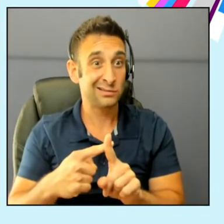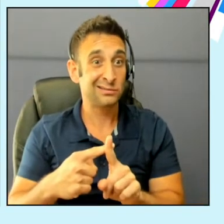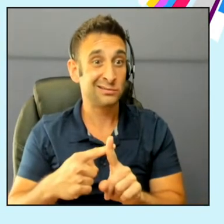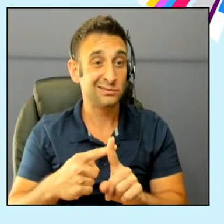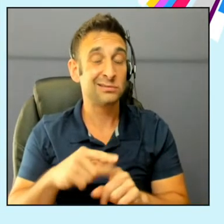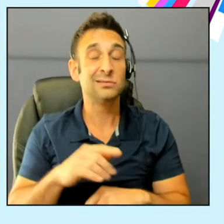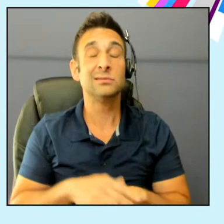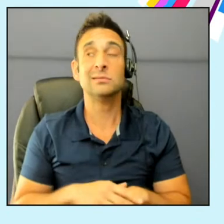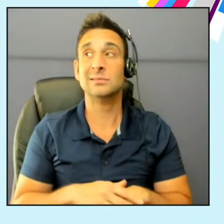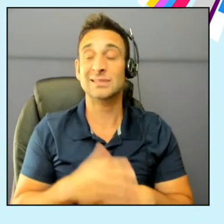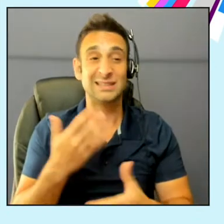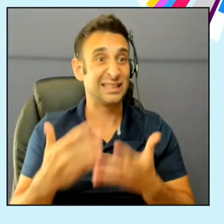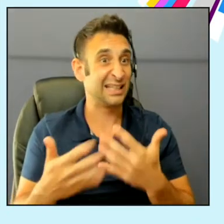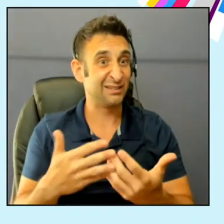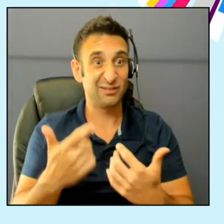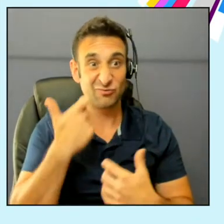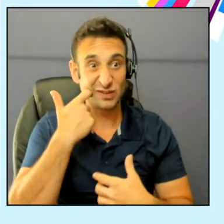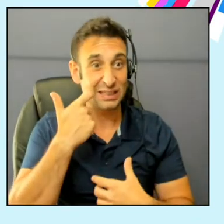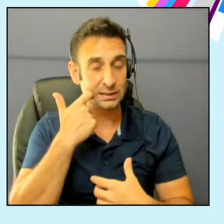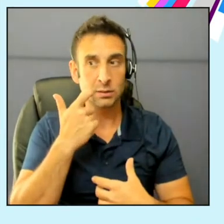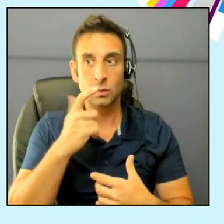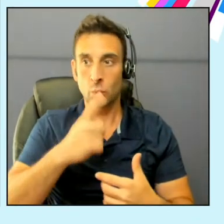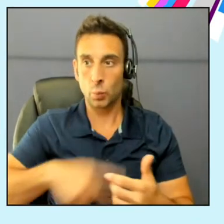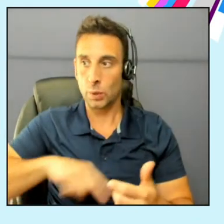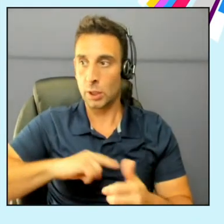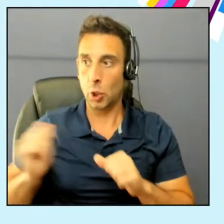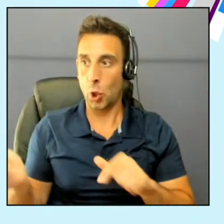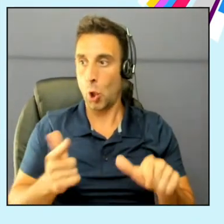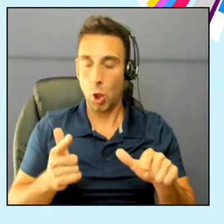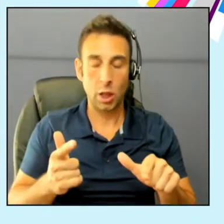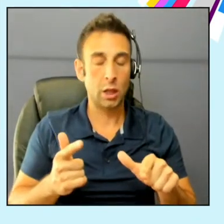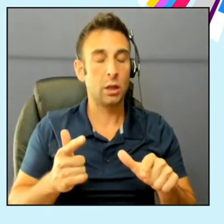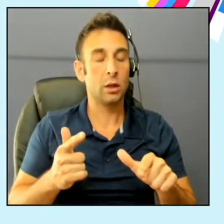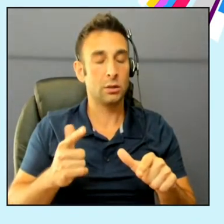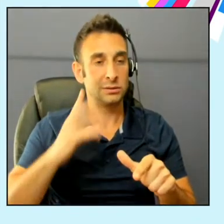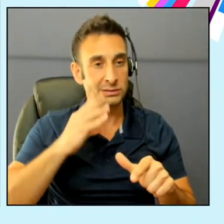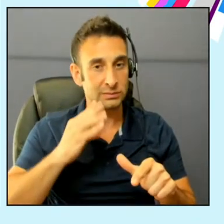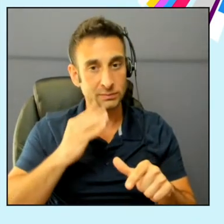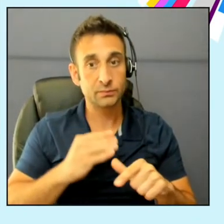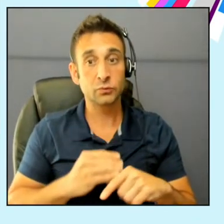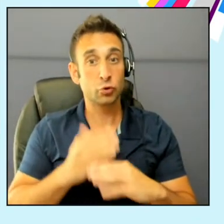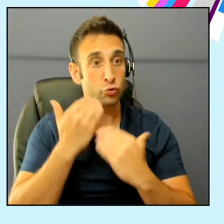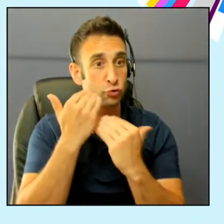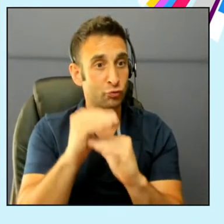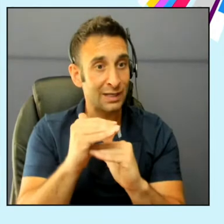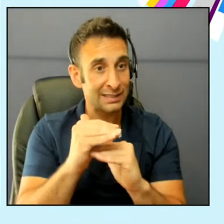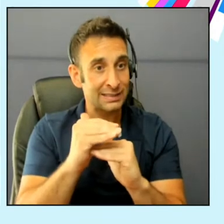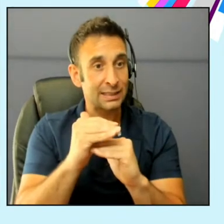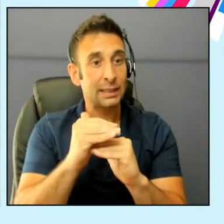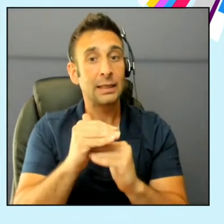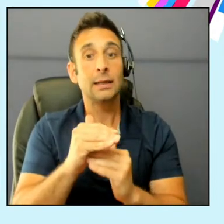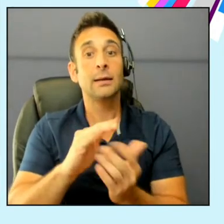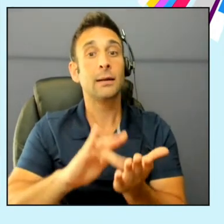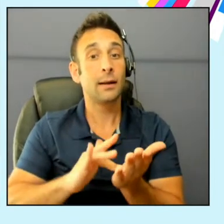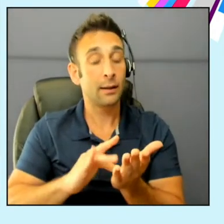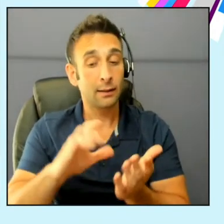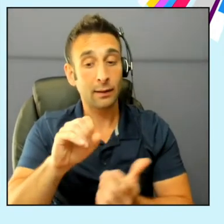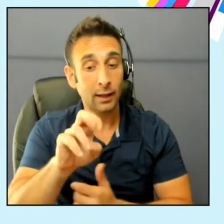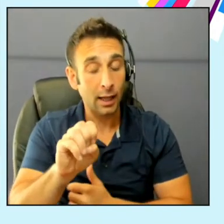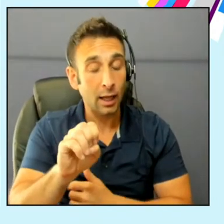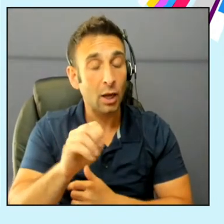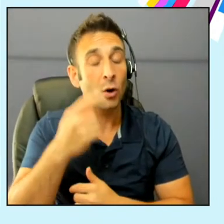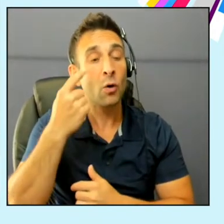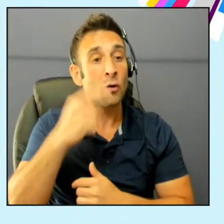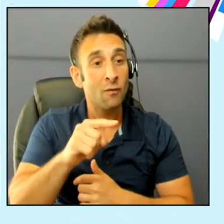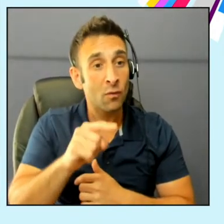many challenges that we're all facing, namely restricting healthcare for trans youth, the Don't Say Gay bill, your books being banned, and